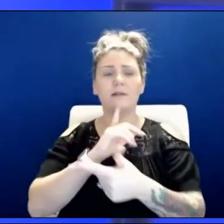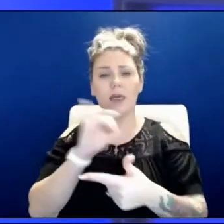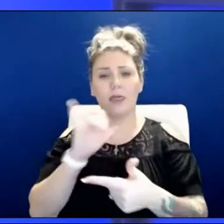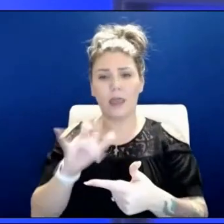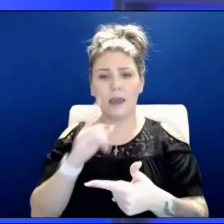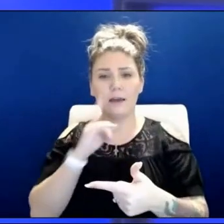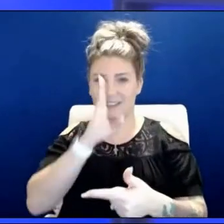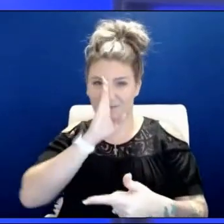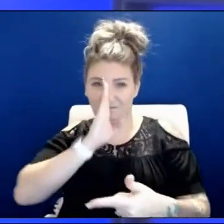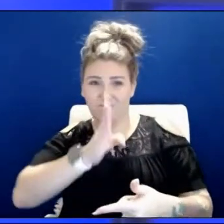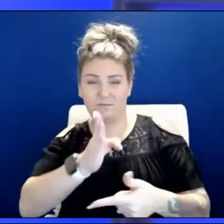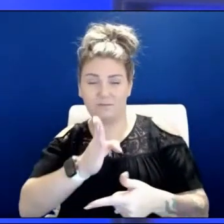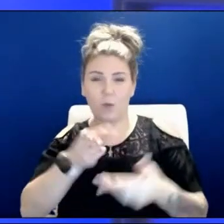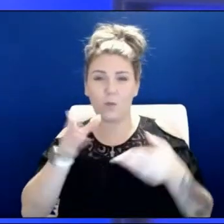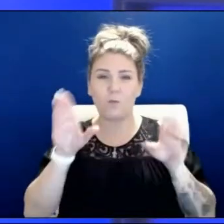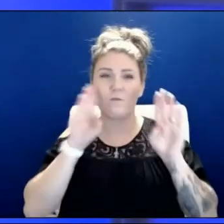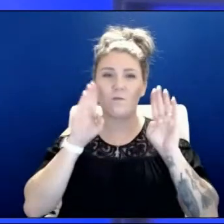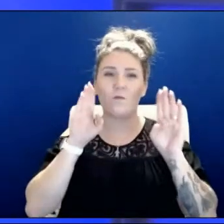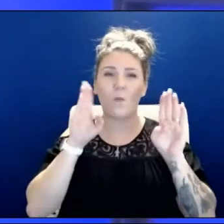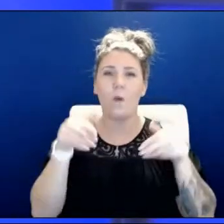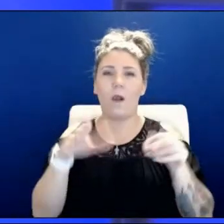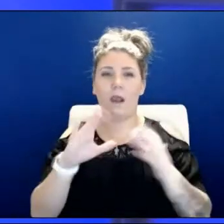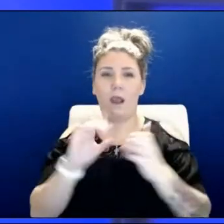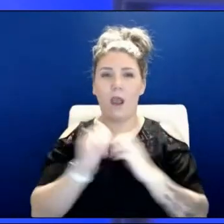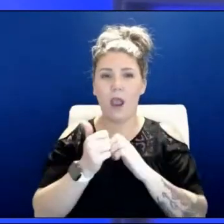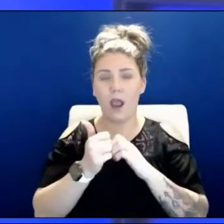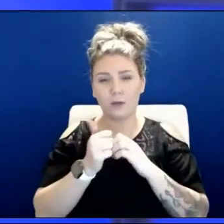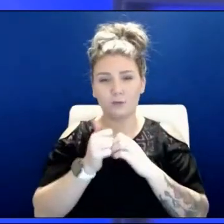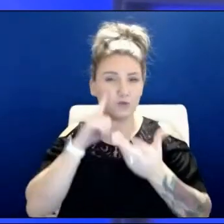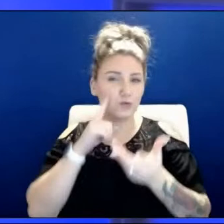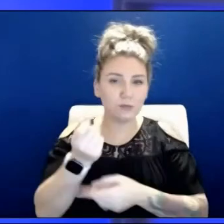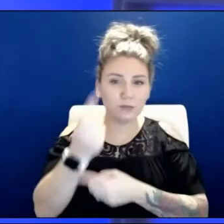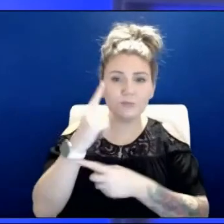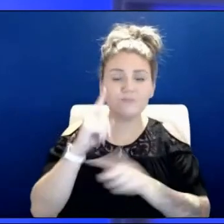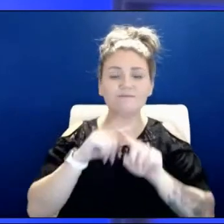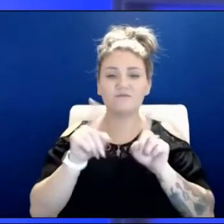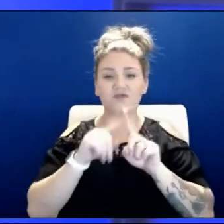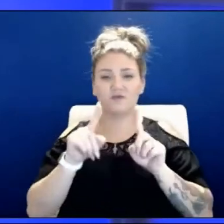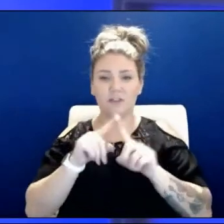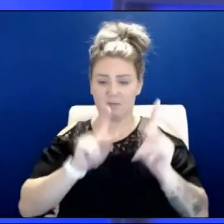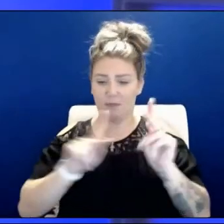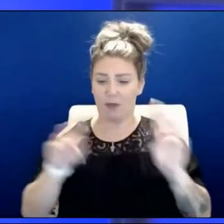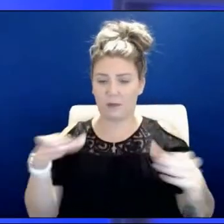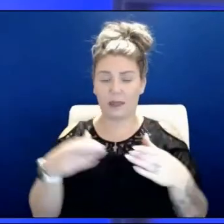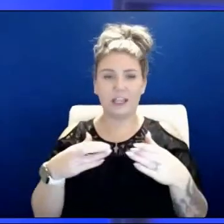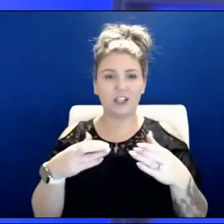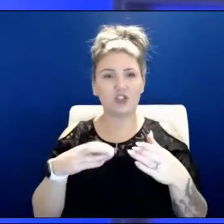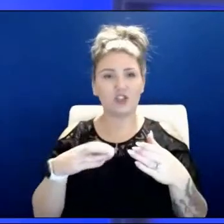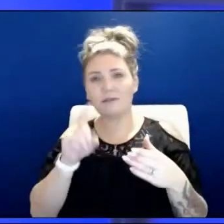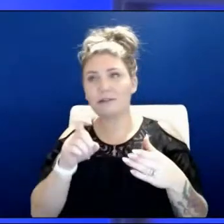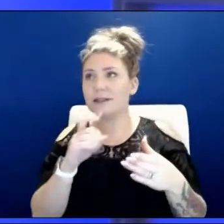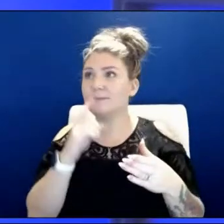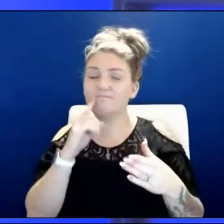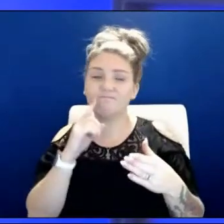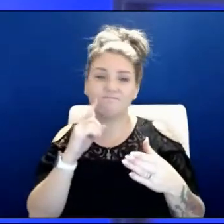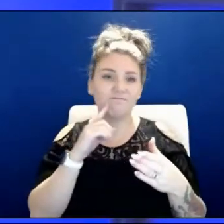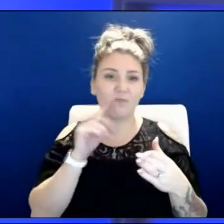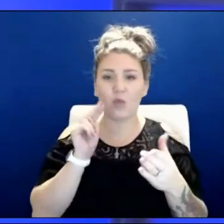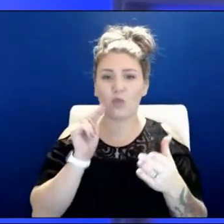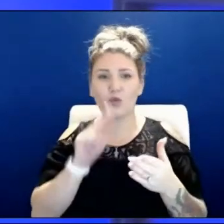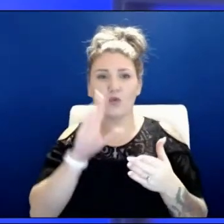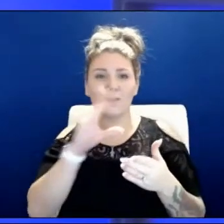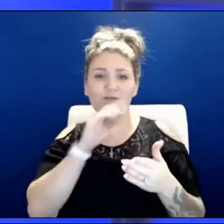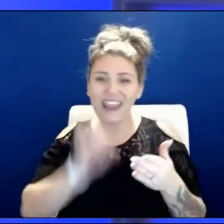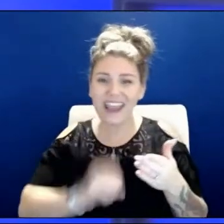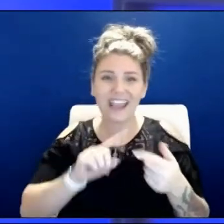look at it. There are going to be differences in the population. You need to look hard at, things about, their age, their sex, all these